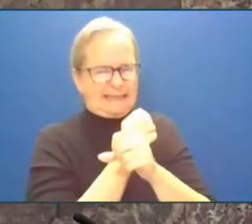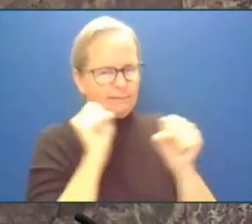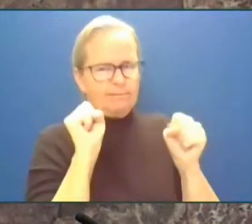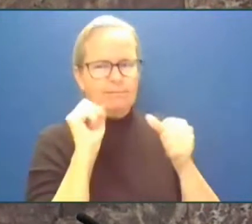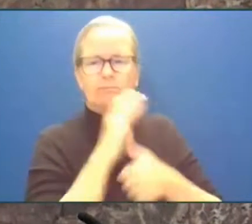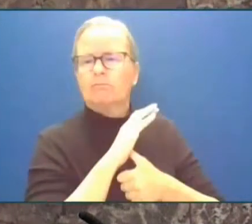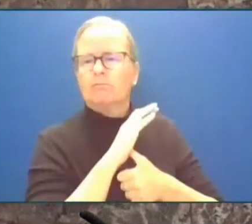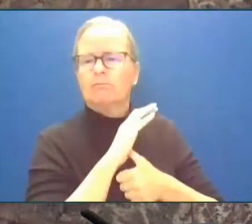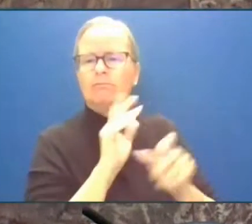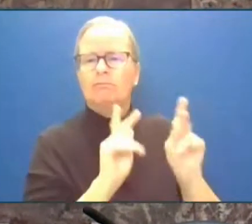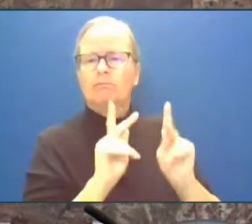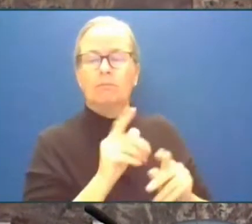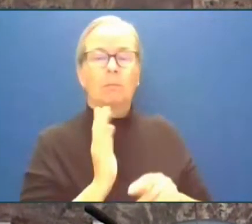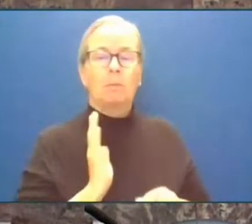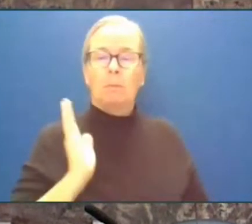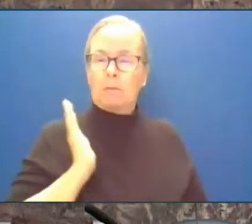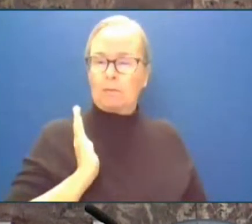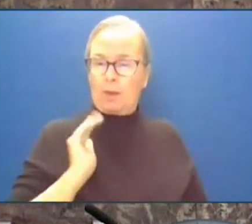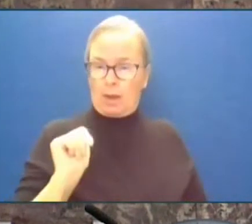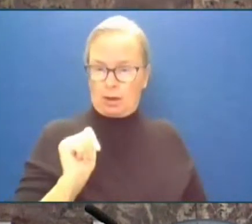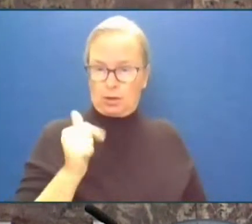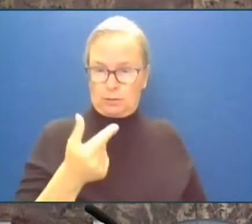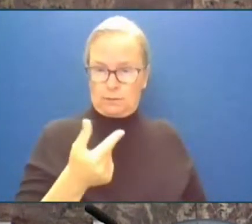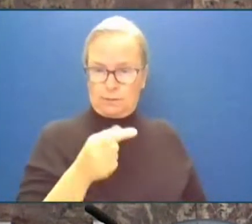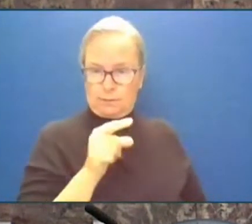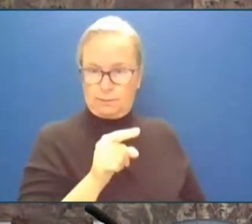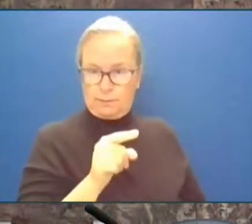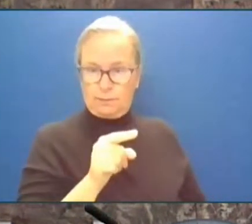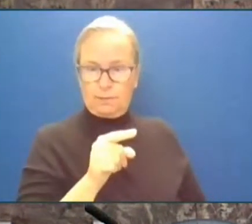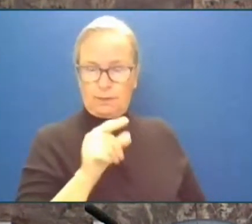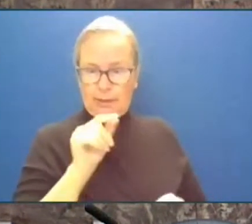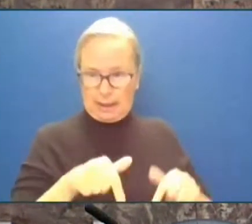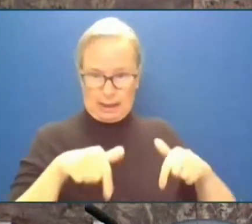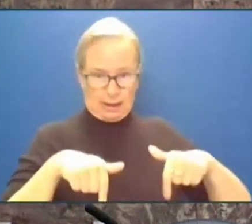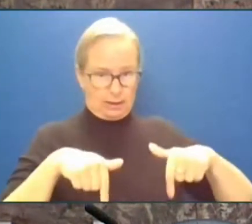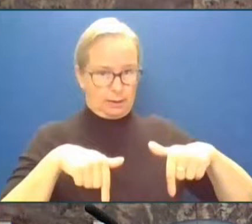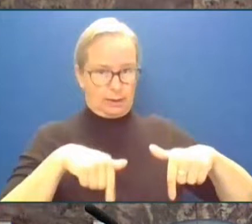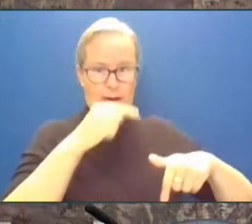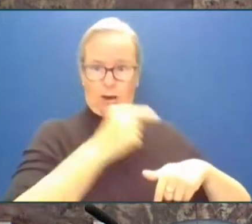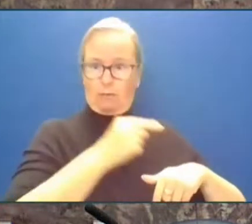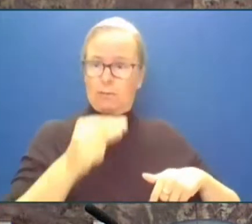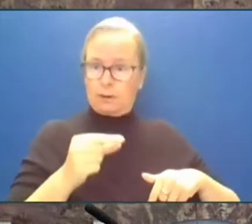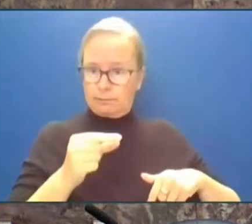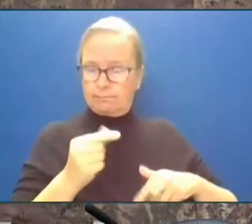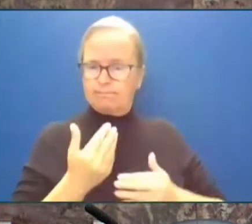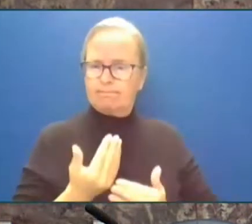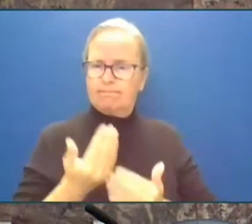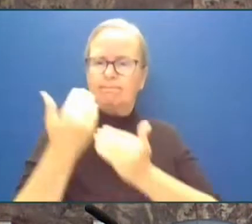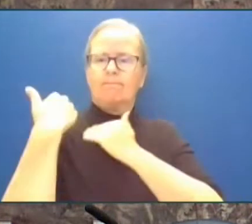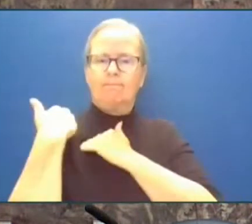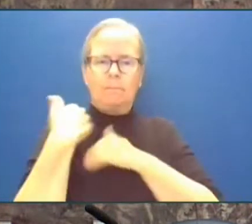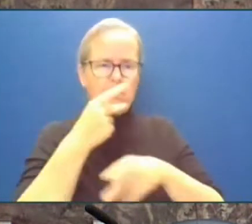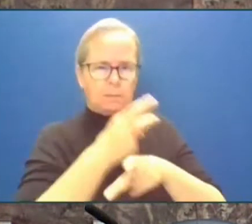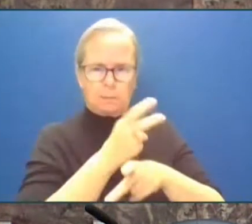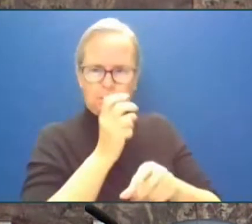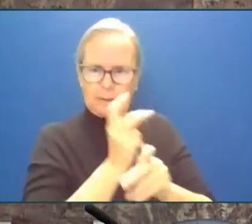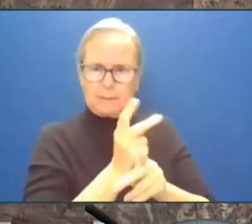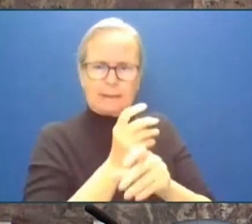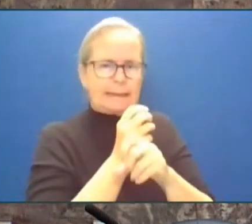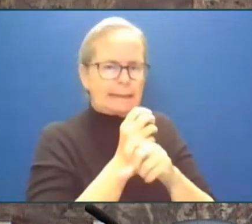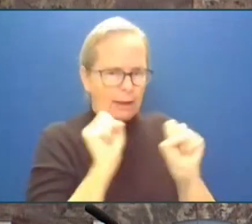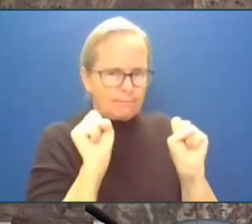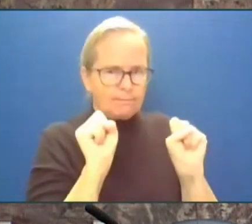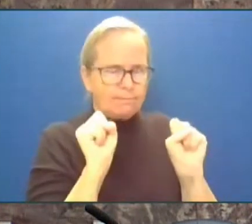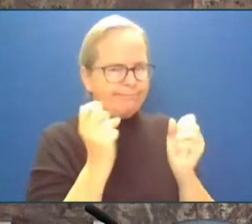government have failed that responsibility. People don't feel safe. They don't feel